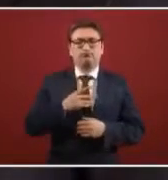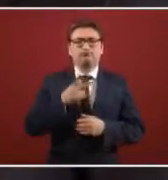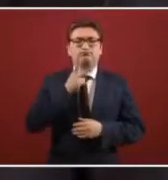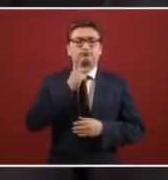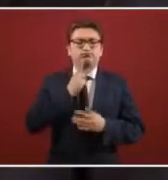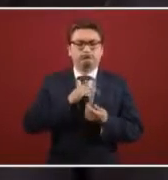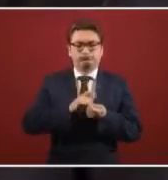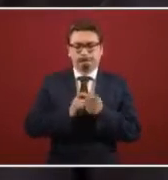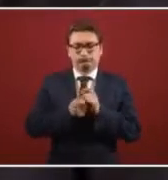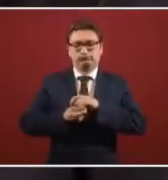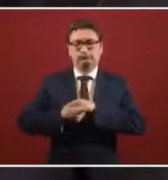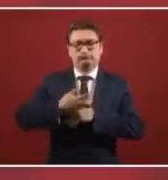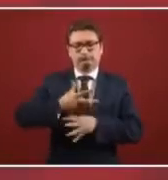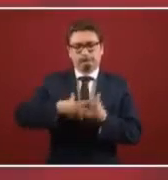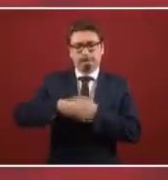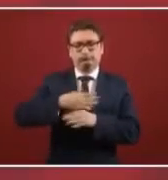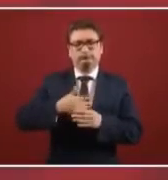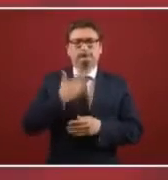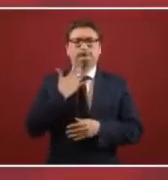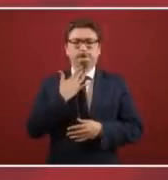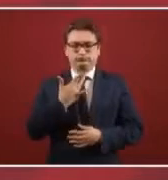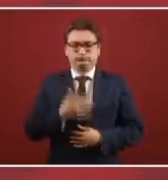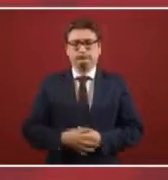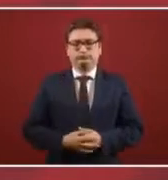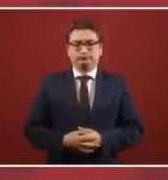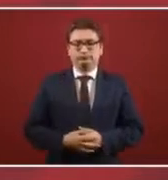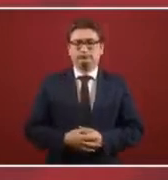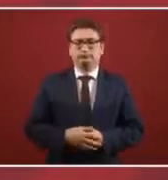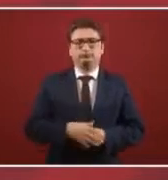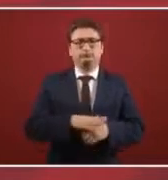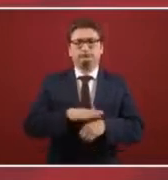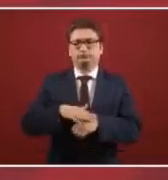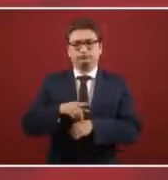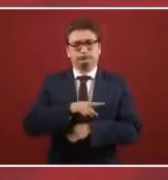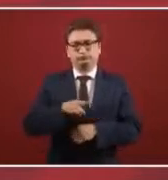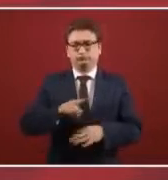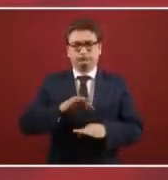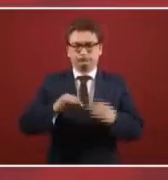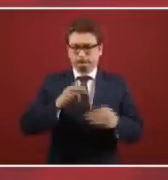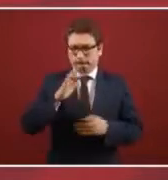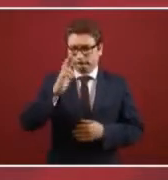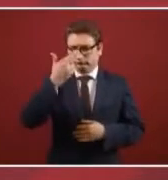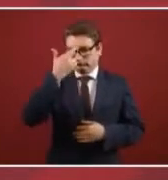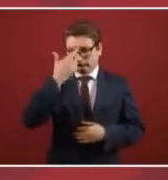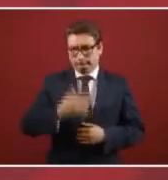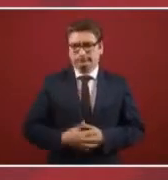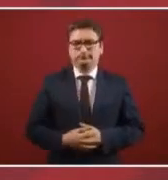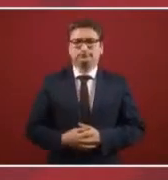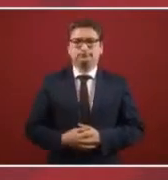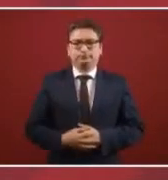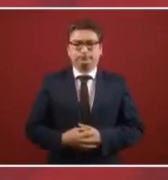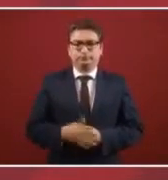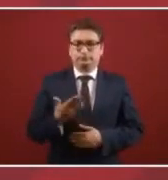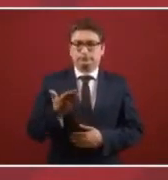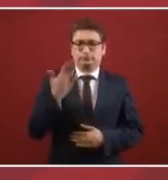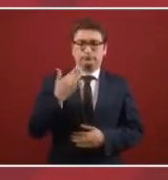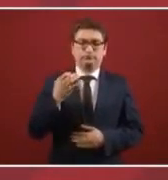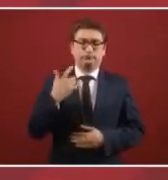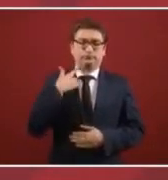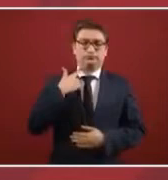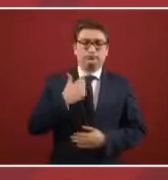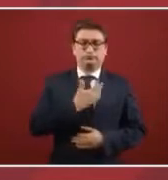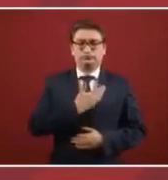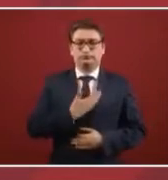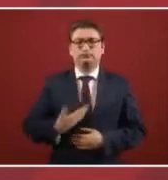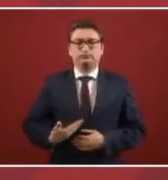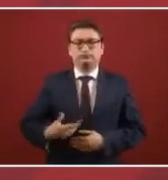gasolina. such as the Les recuerdo purchase of gasoline. que durante el periodo Of course, neoliberal during